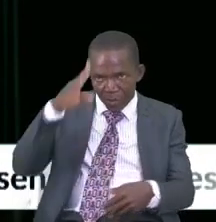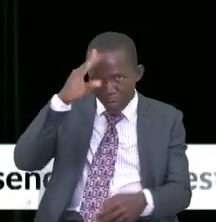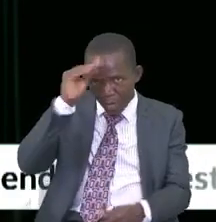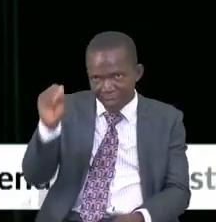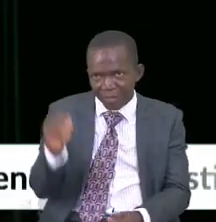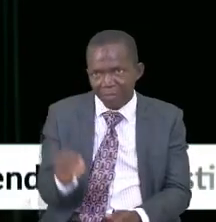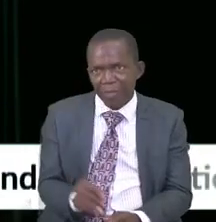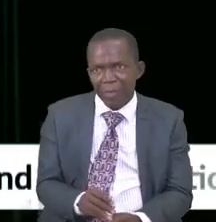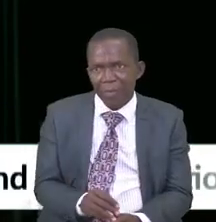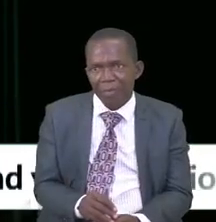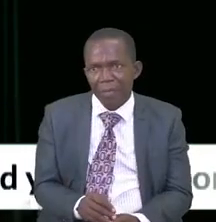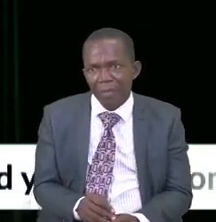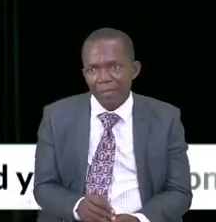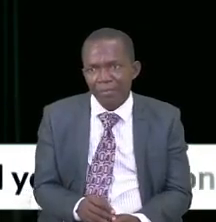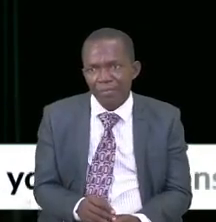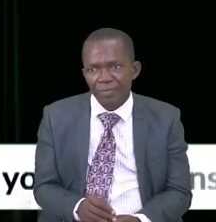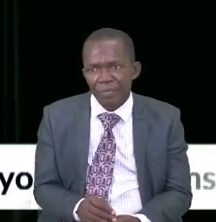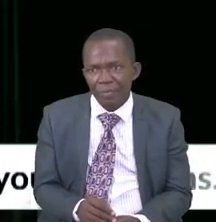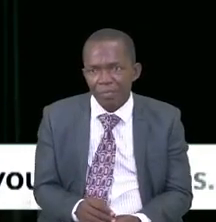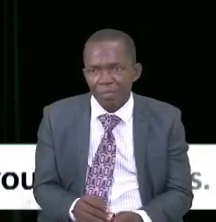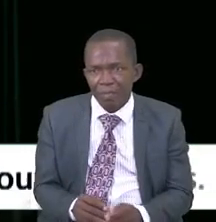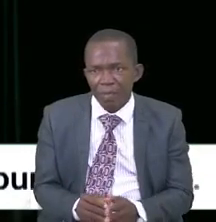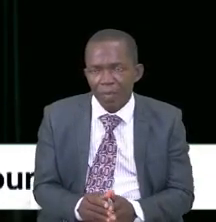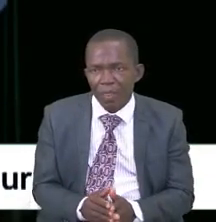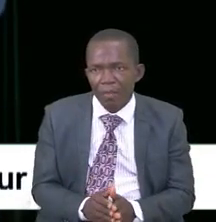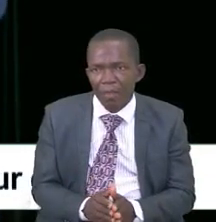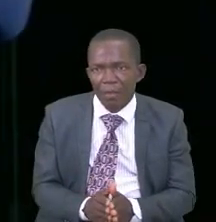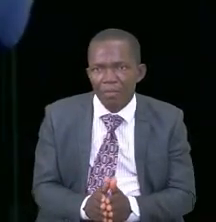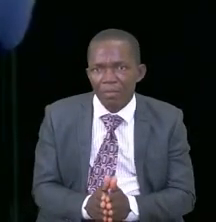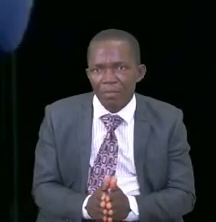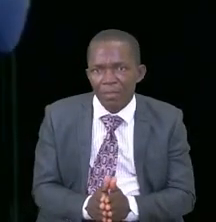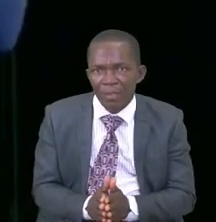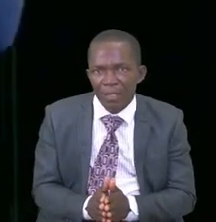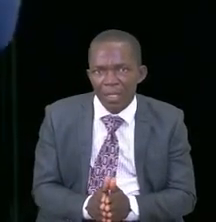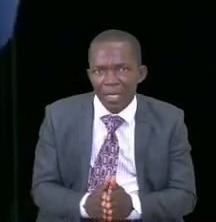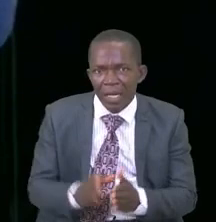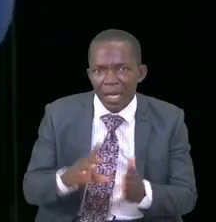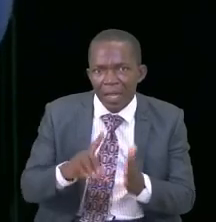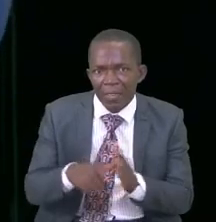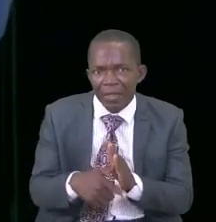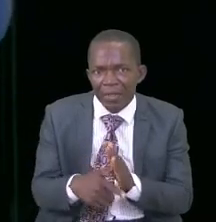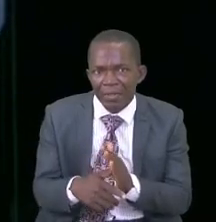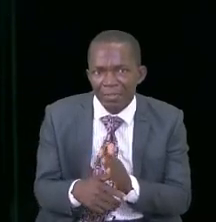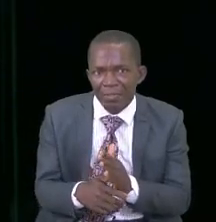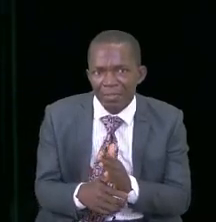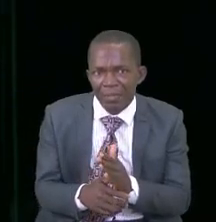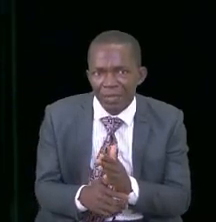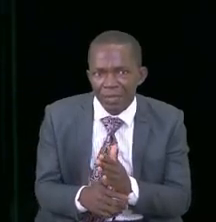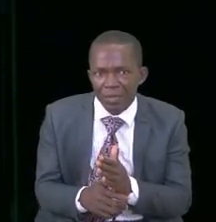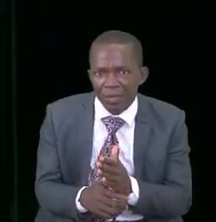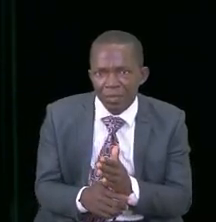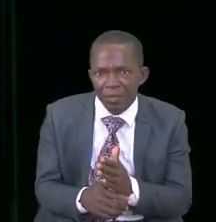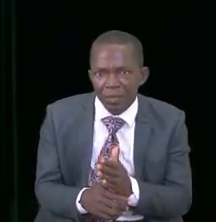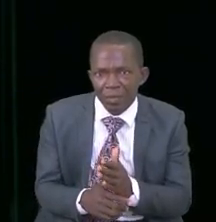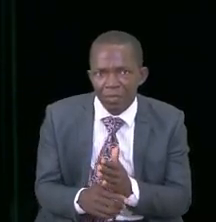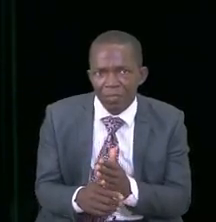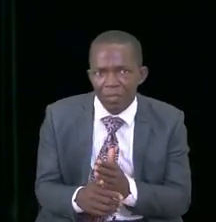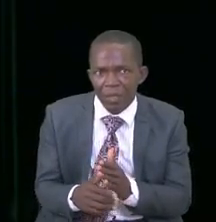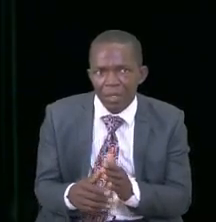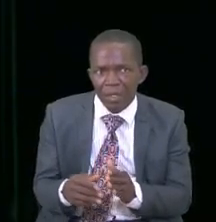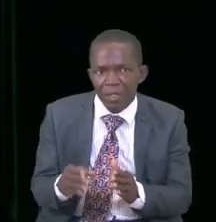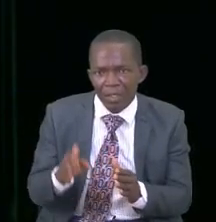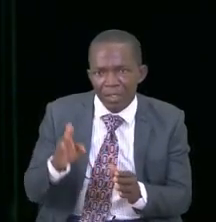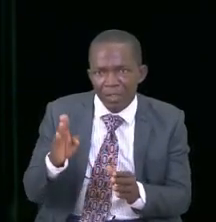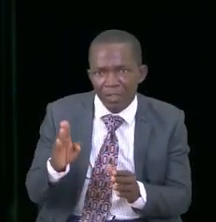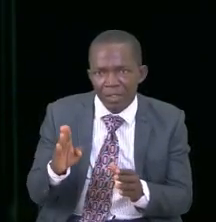David. Isn't there for us, but David took a motley crowd. Those who were discouraged,